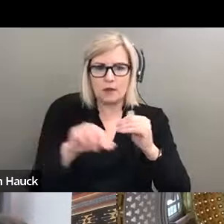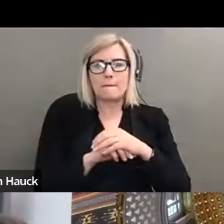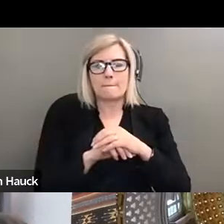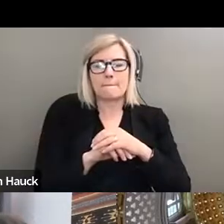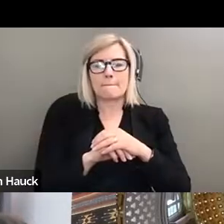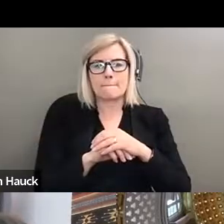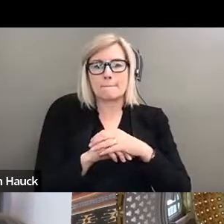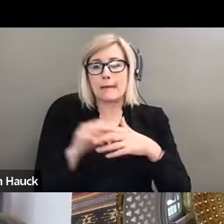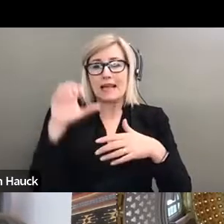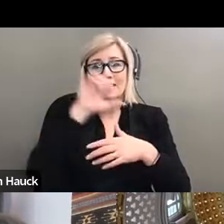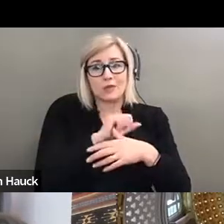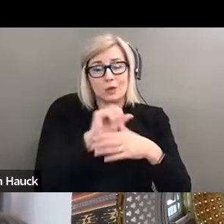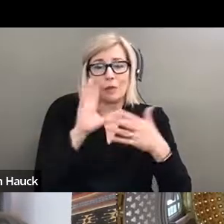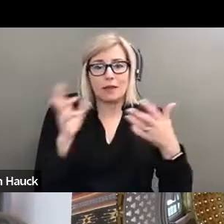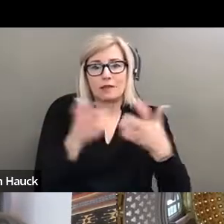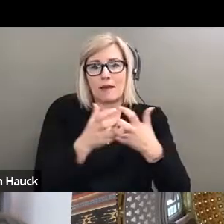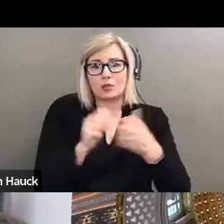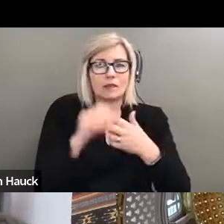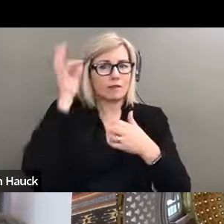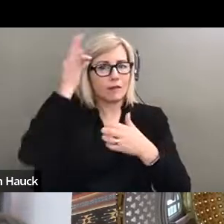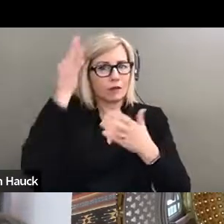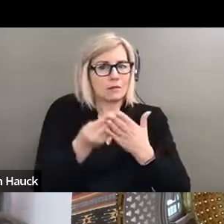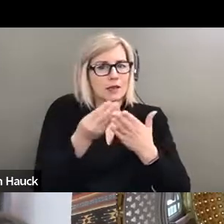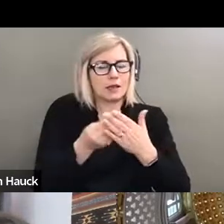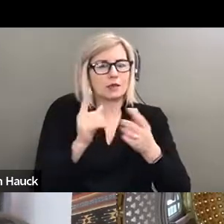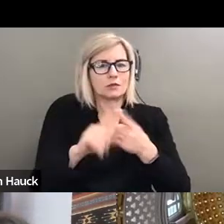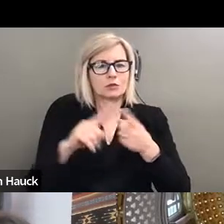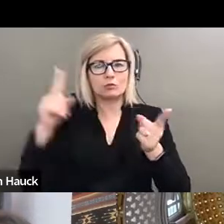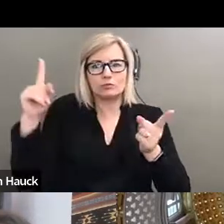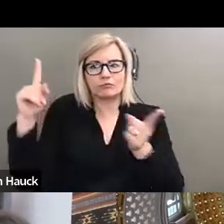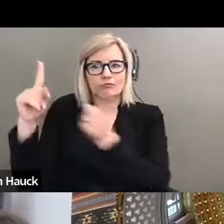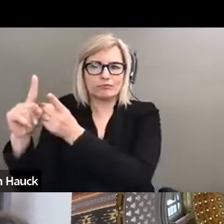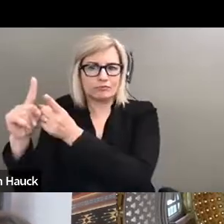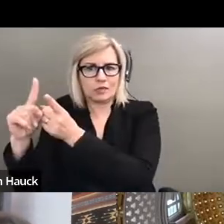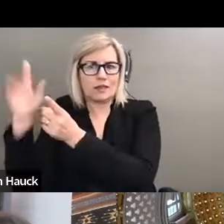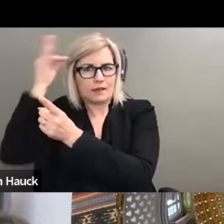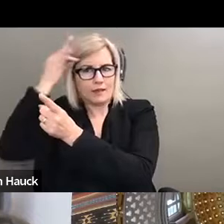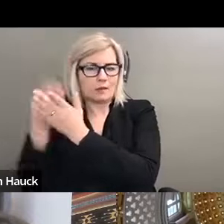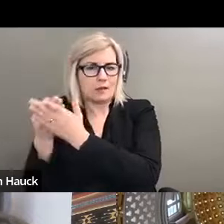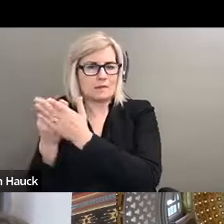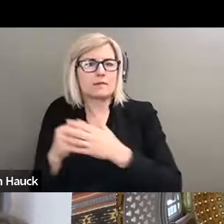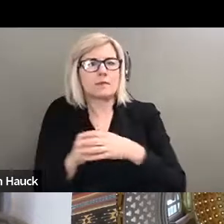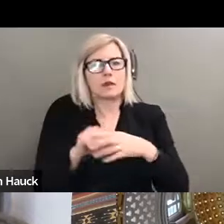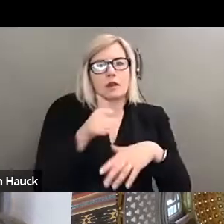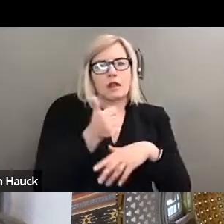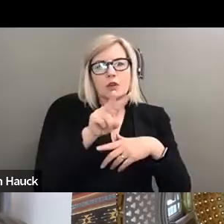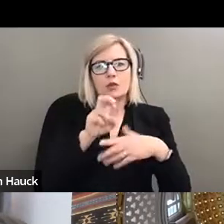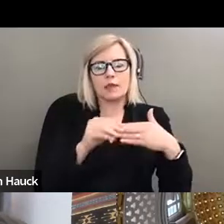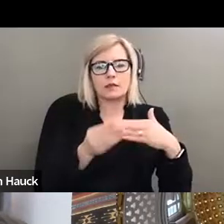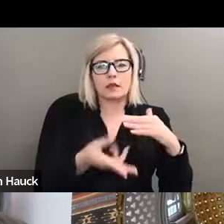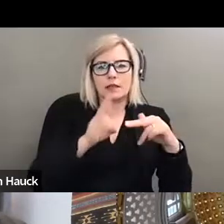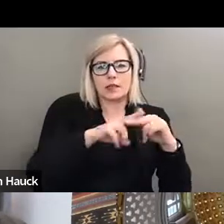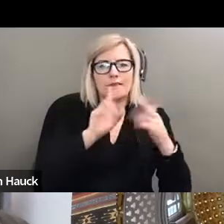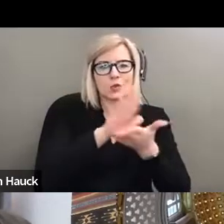which I assume can be matched with the federal dollars to draw down more federal dollars. There's another $200,000 increase